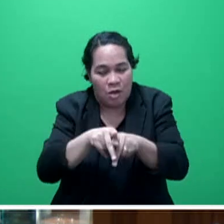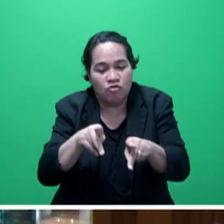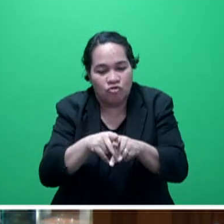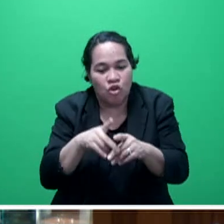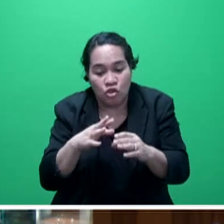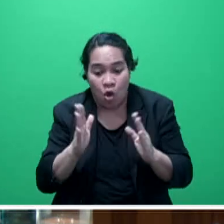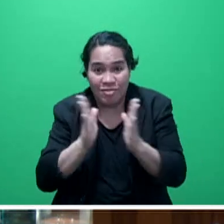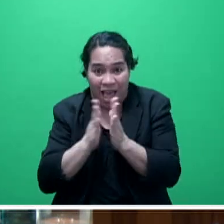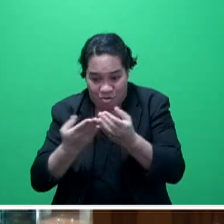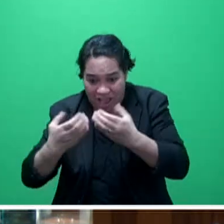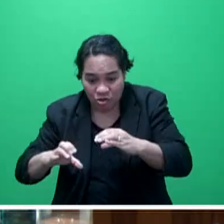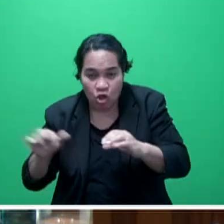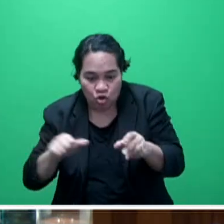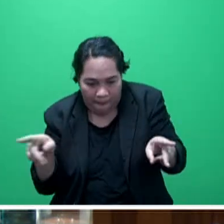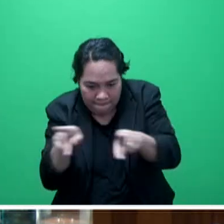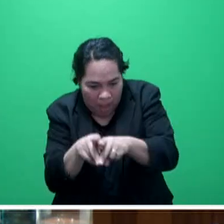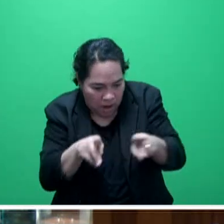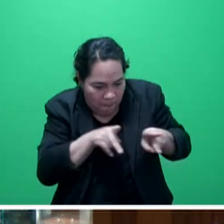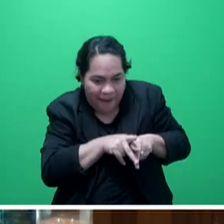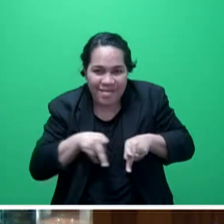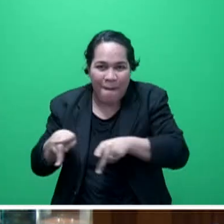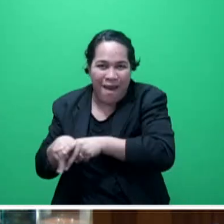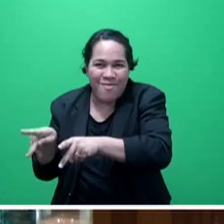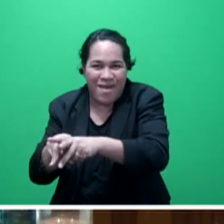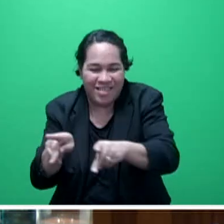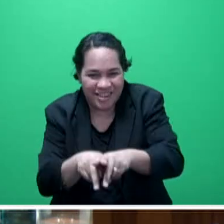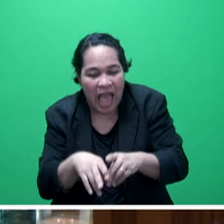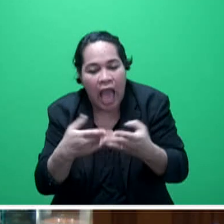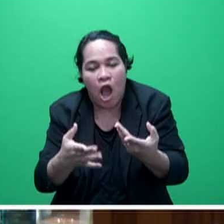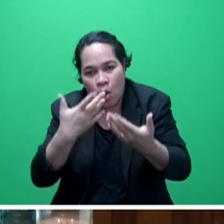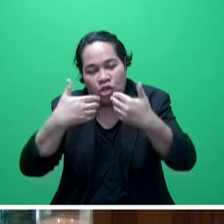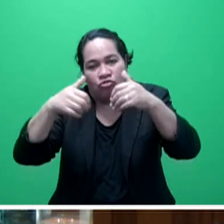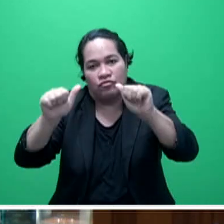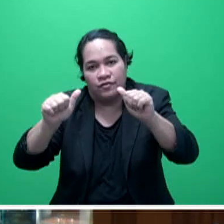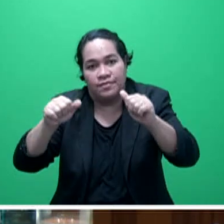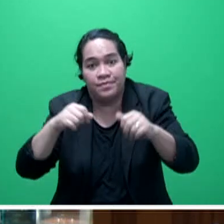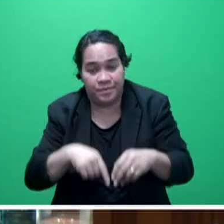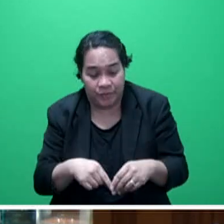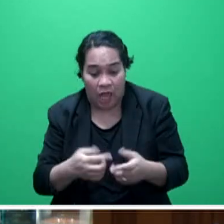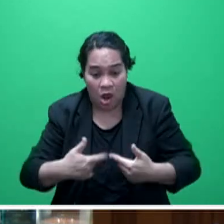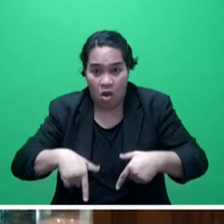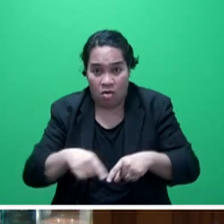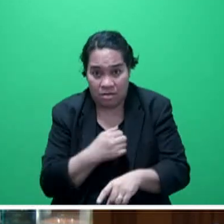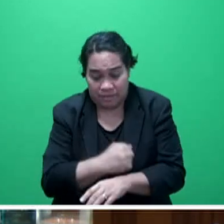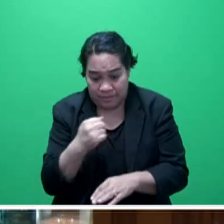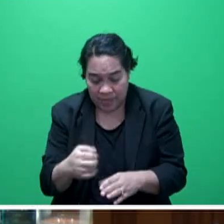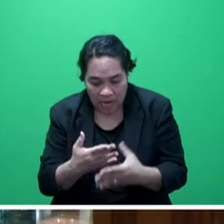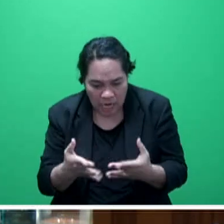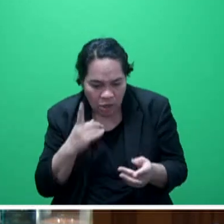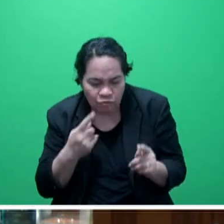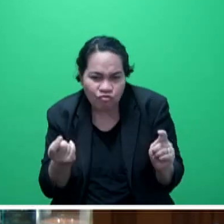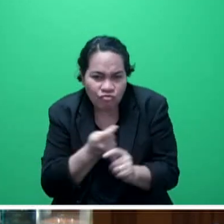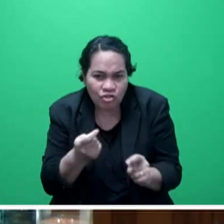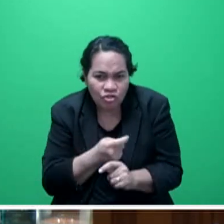councils. Mr. Speaker, sir, the Ministry of Local Government is already working on a comprehensive reforms to bring the